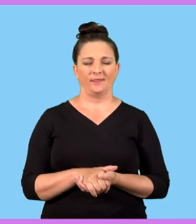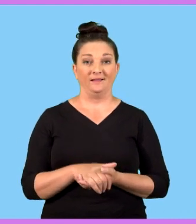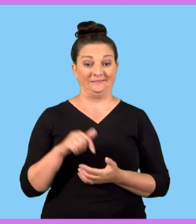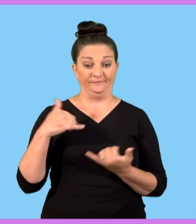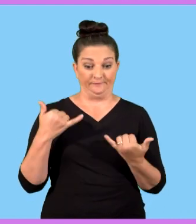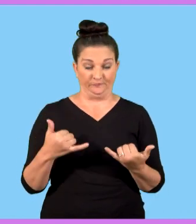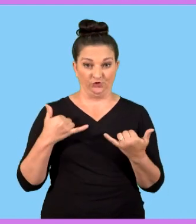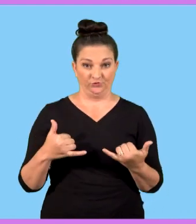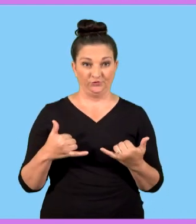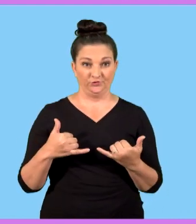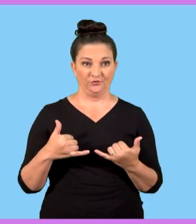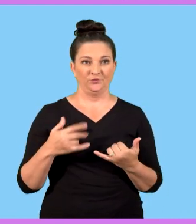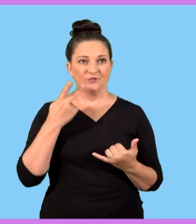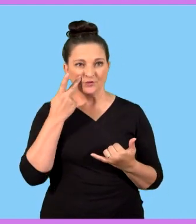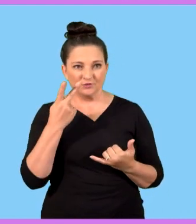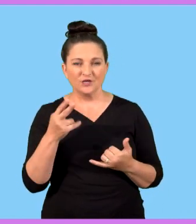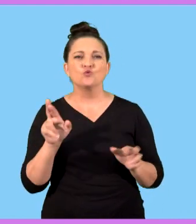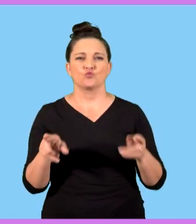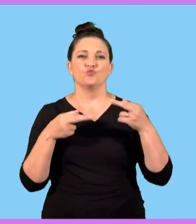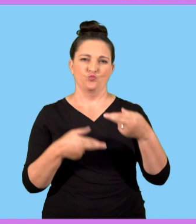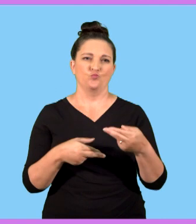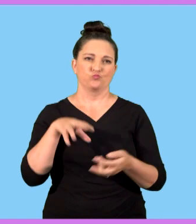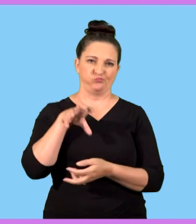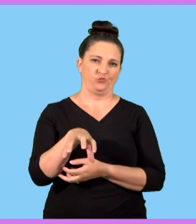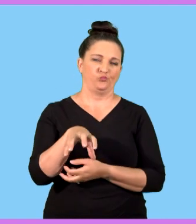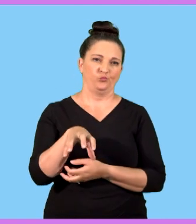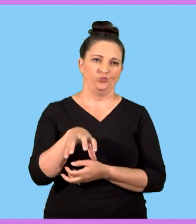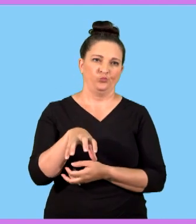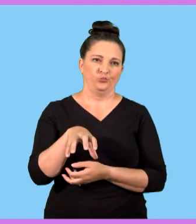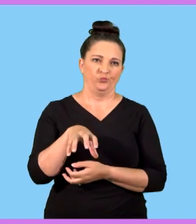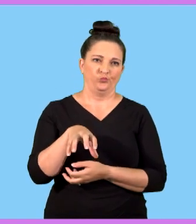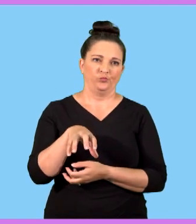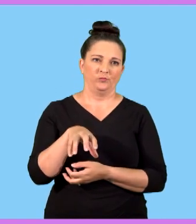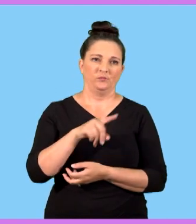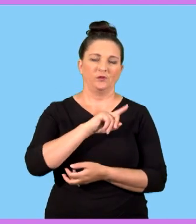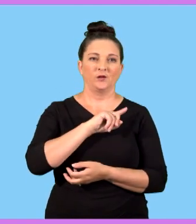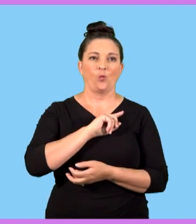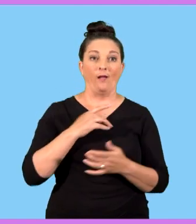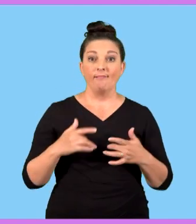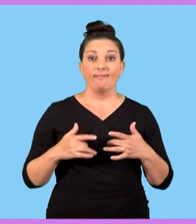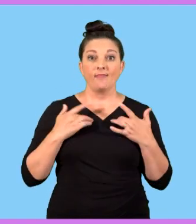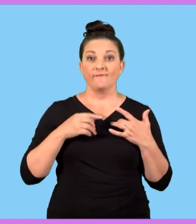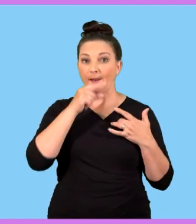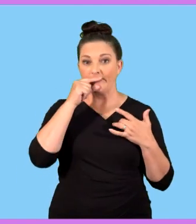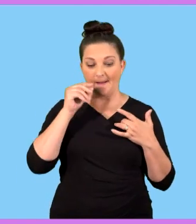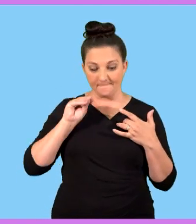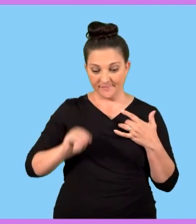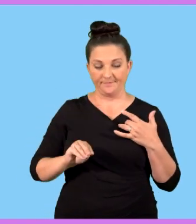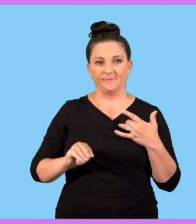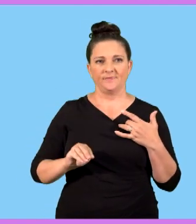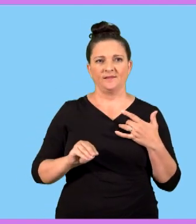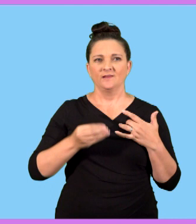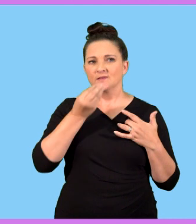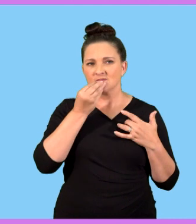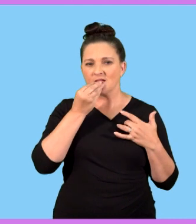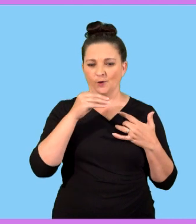this activity, indicate this is seen as a room, because it's labeled as the living room. This is